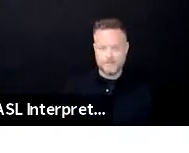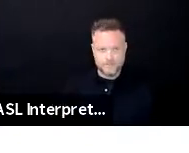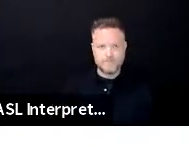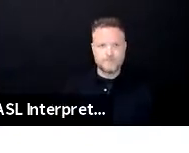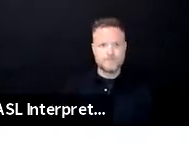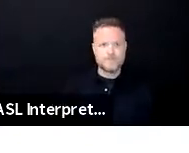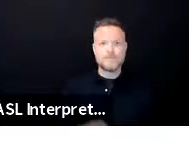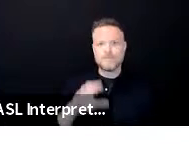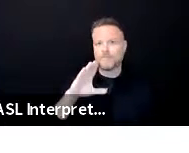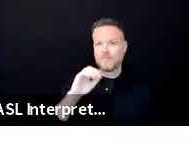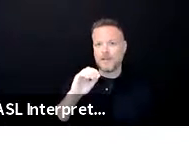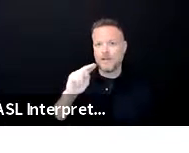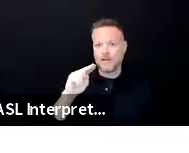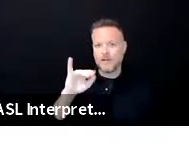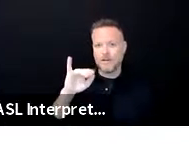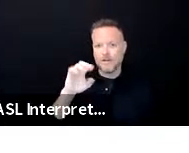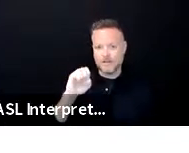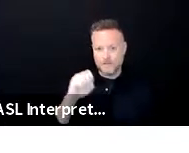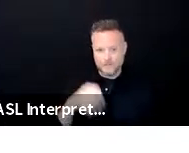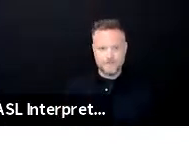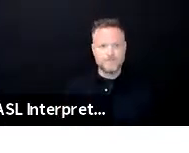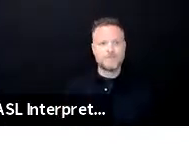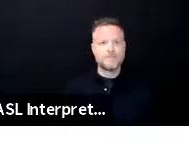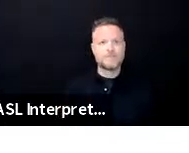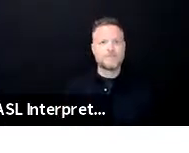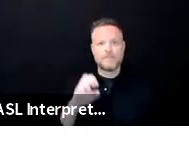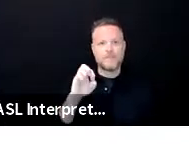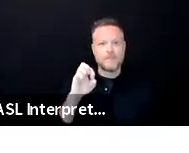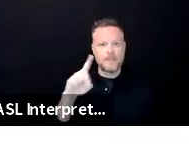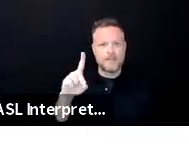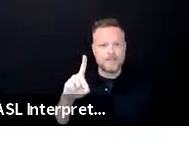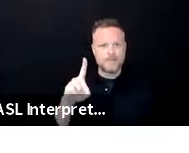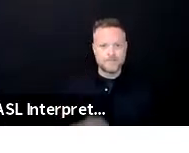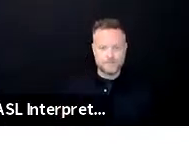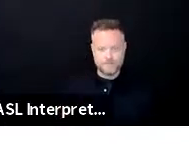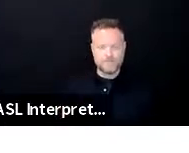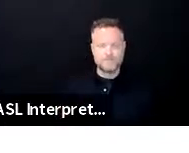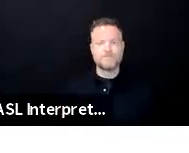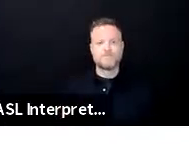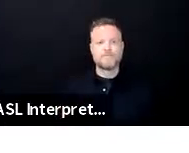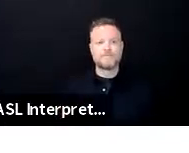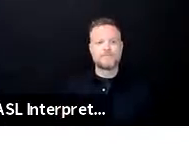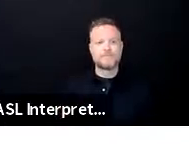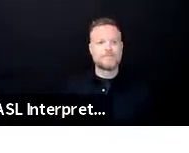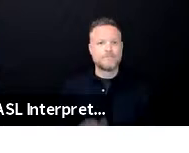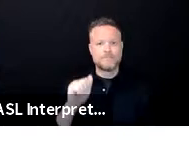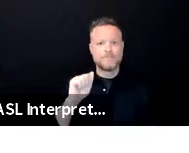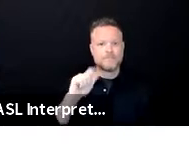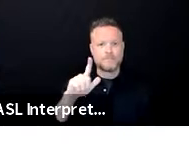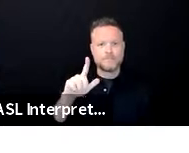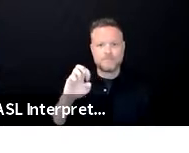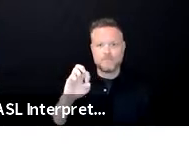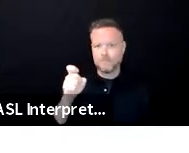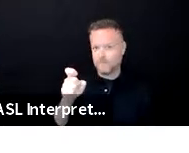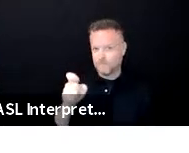Connie Satzler, Here. Ed O'Malley, Here. Alex